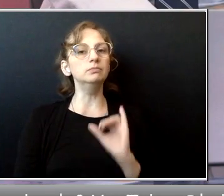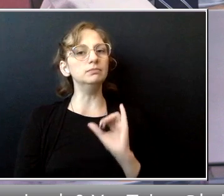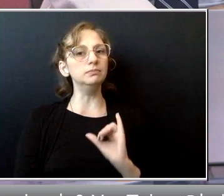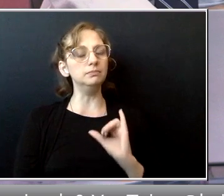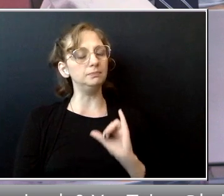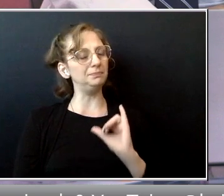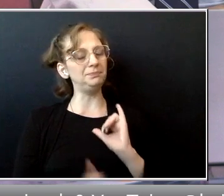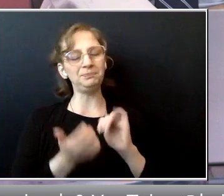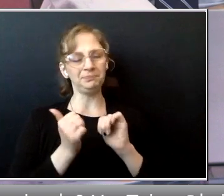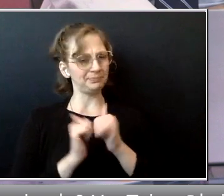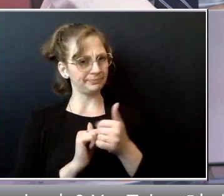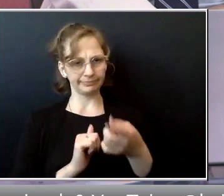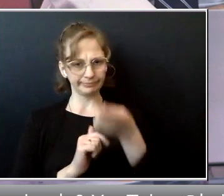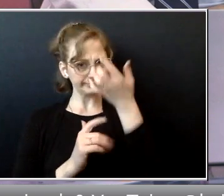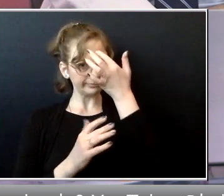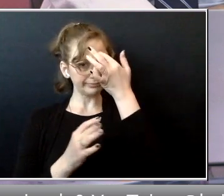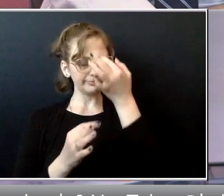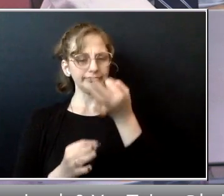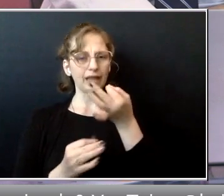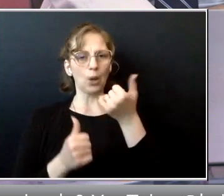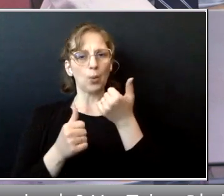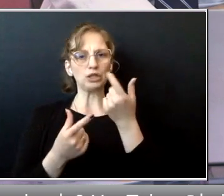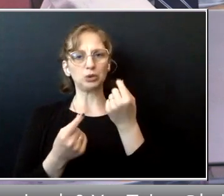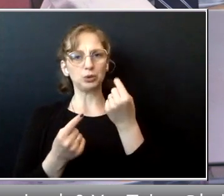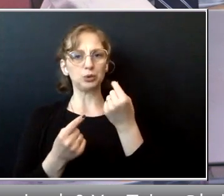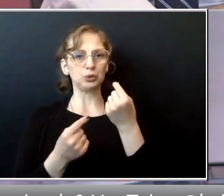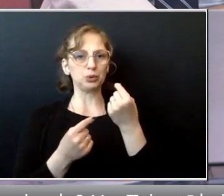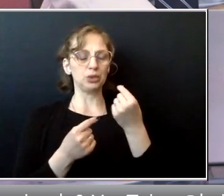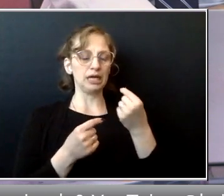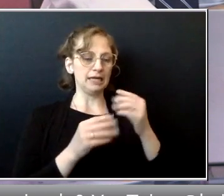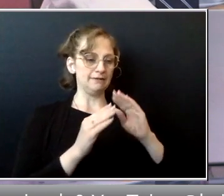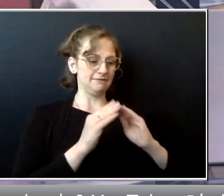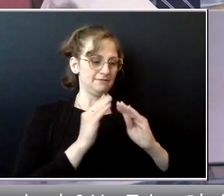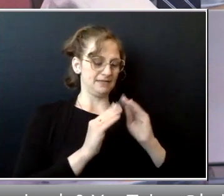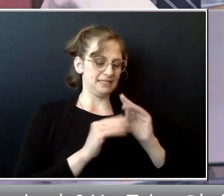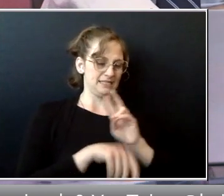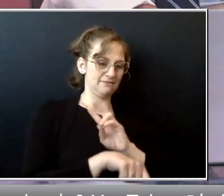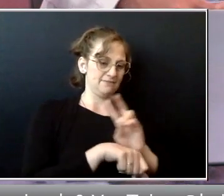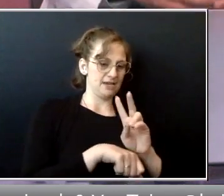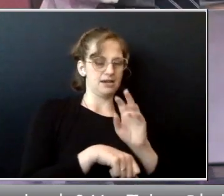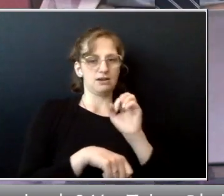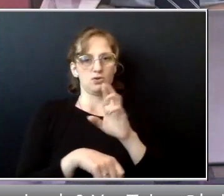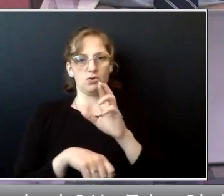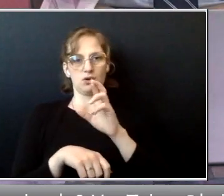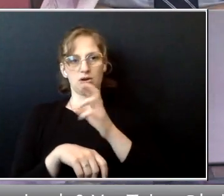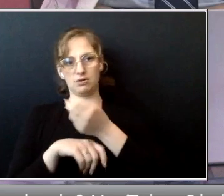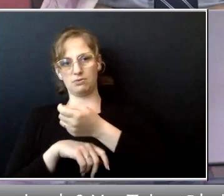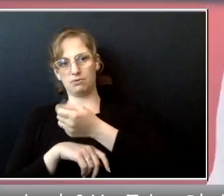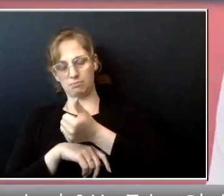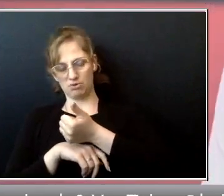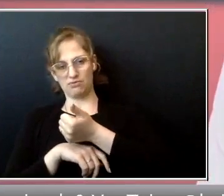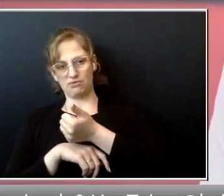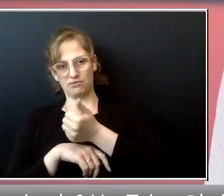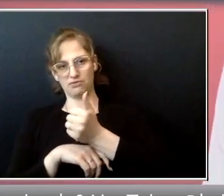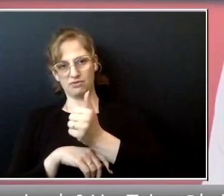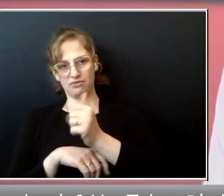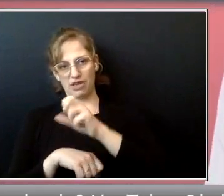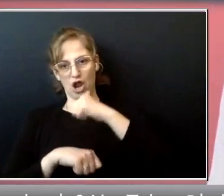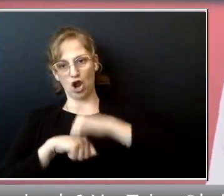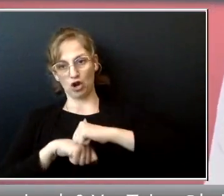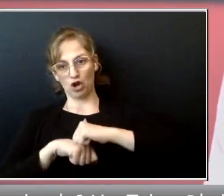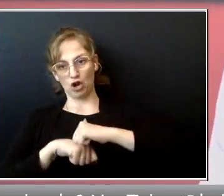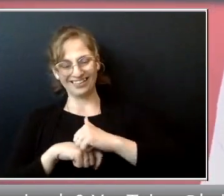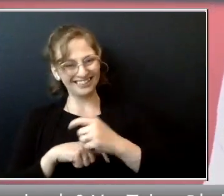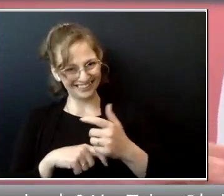to reconstruct his vein rather than try to remove? Do you ever remove the concrete? So yes, so the concrete is the best way to think